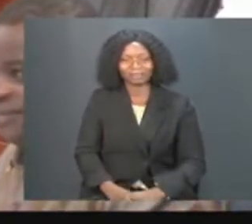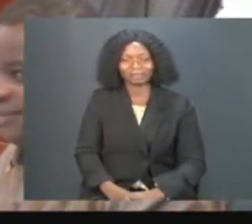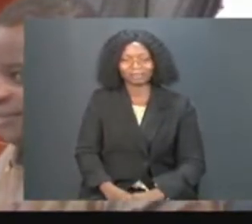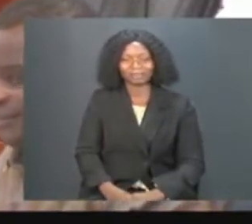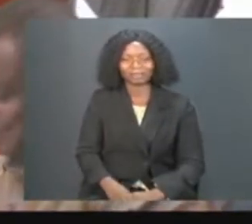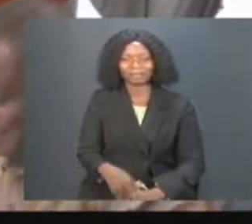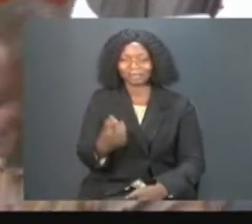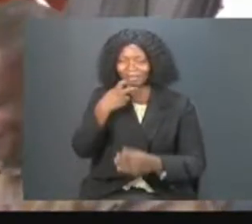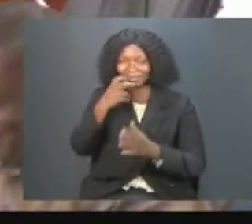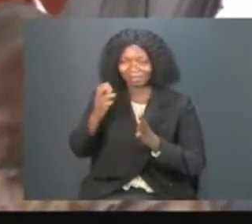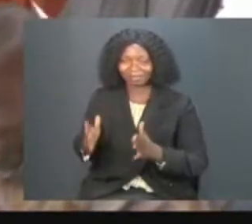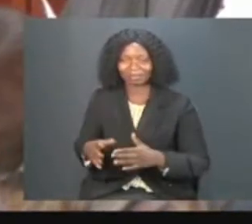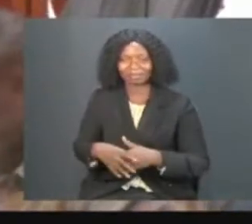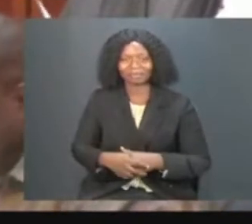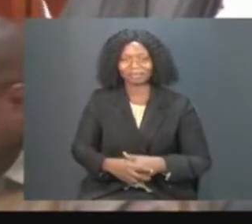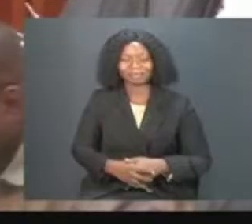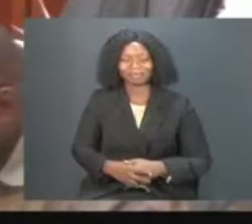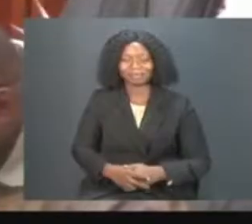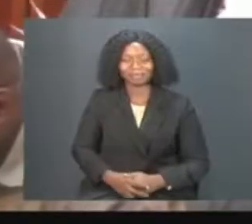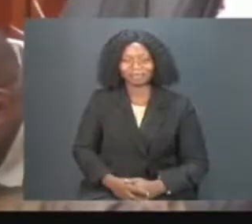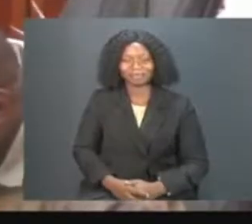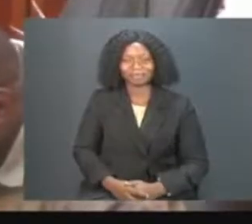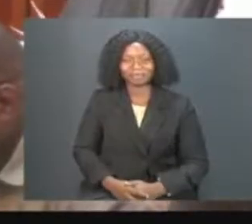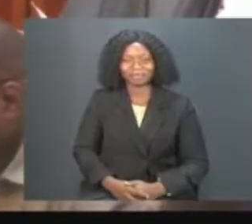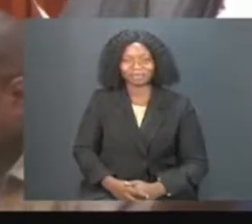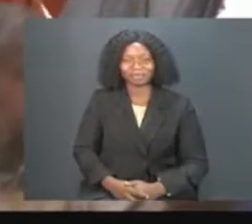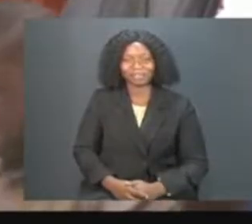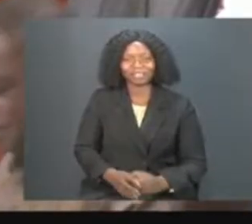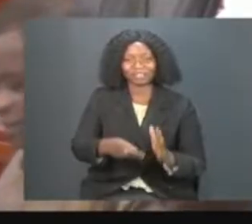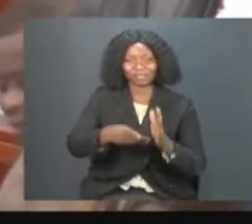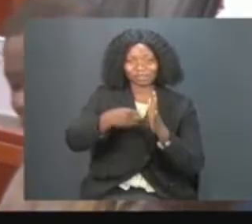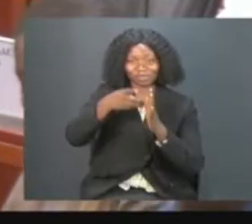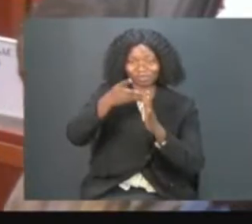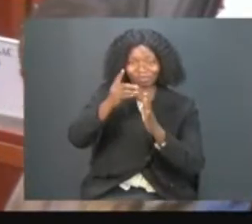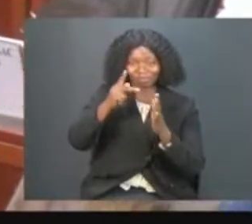Mr. Speaker, the Accelerated Export Development Program,